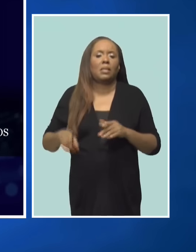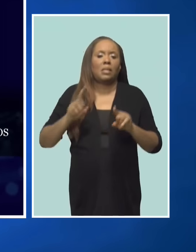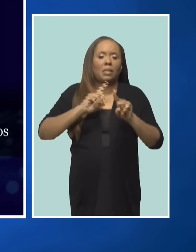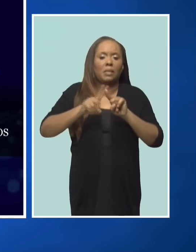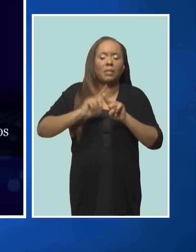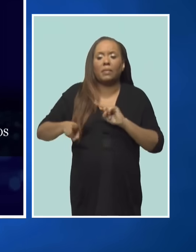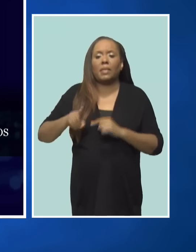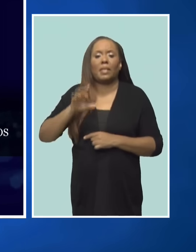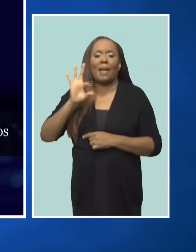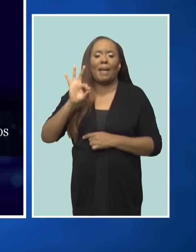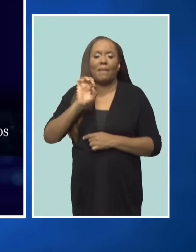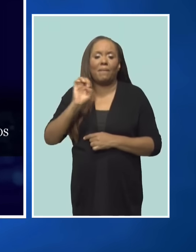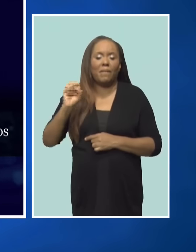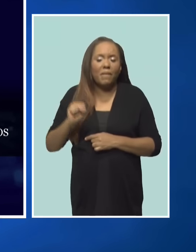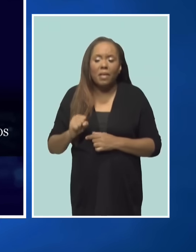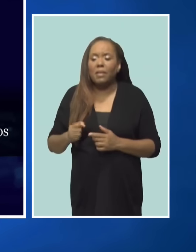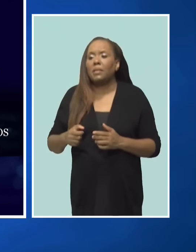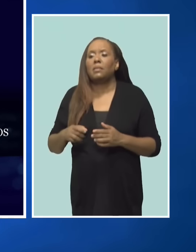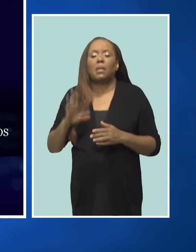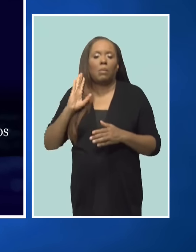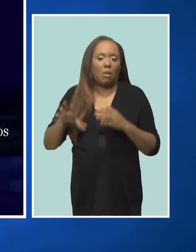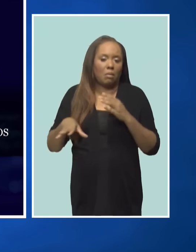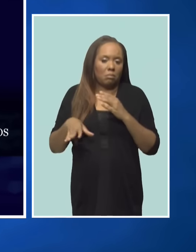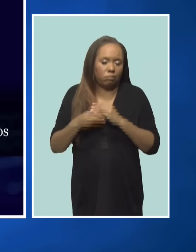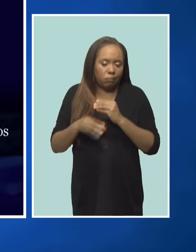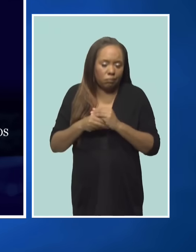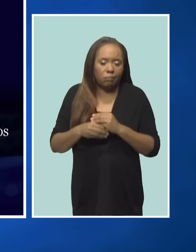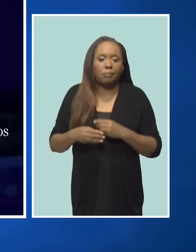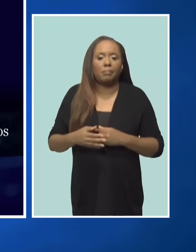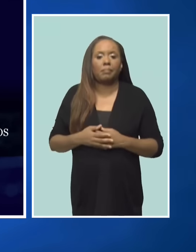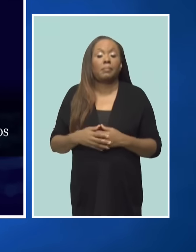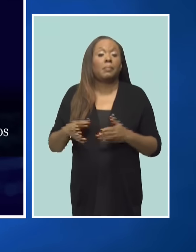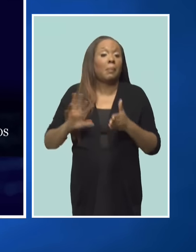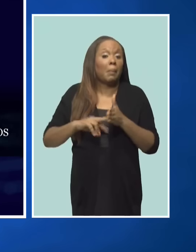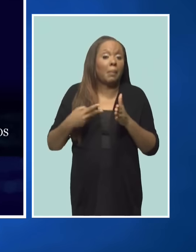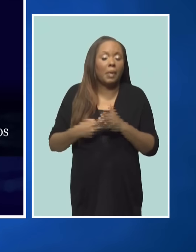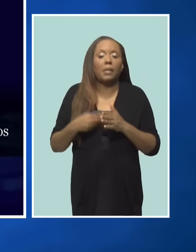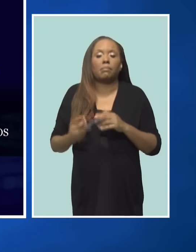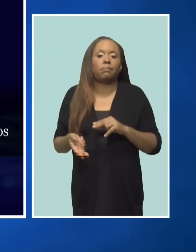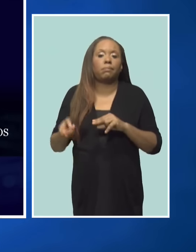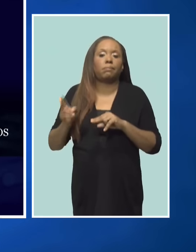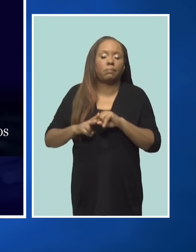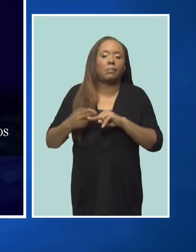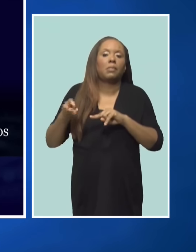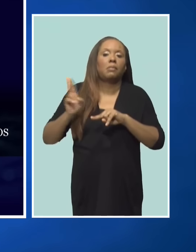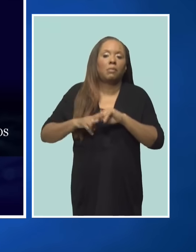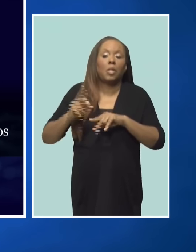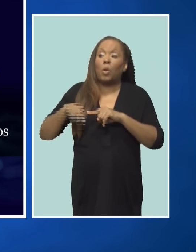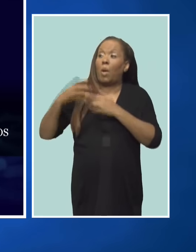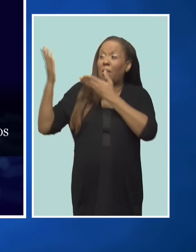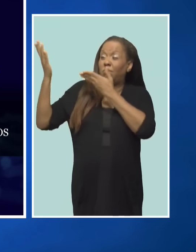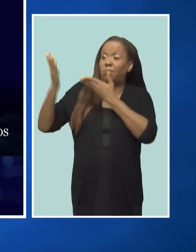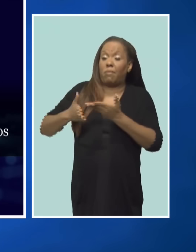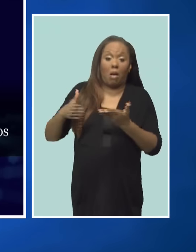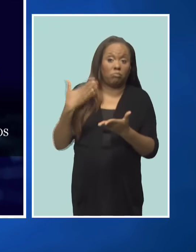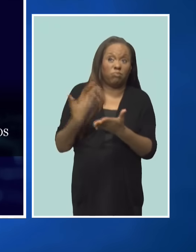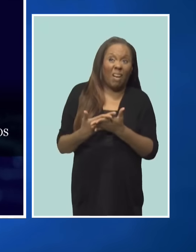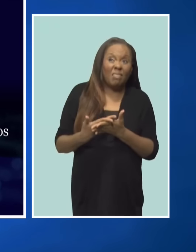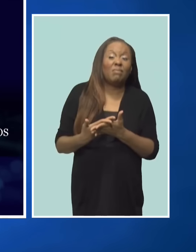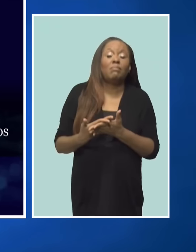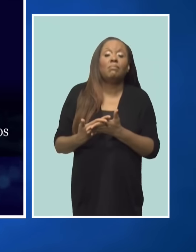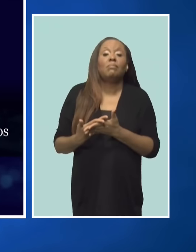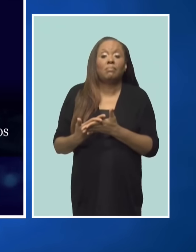ports that are not affected by the strike. These surcharges will result in increased landed costs, which in turn will